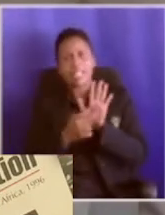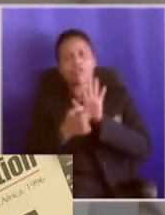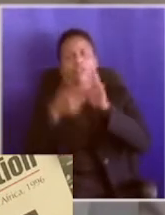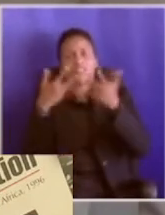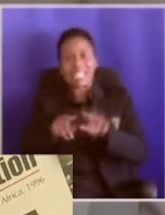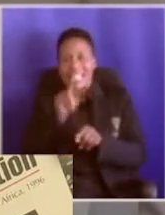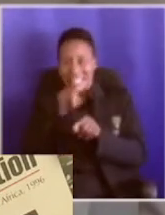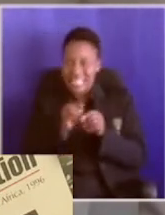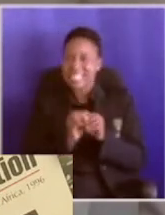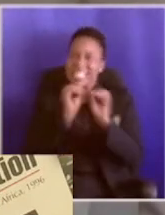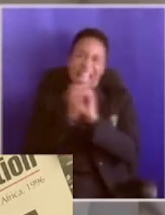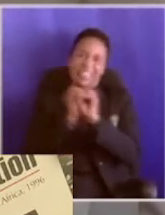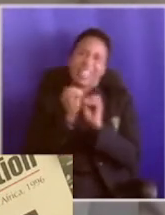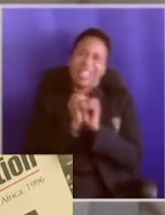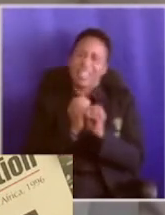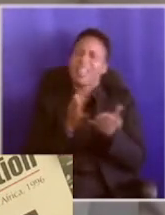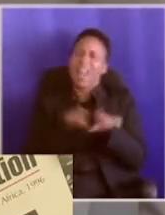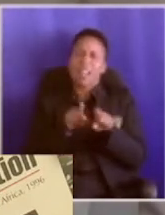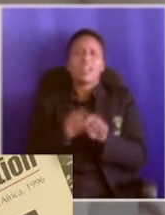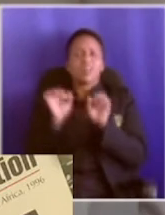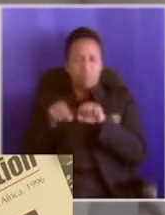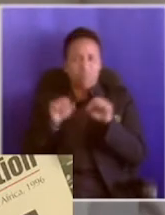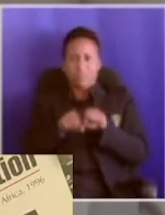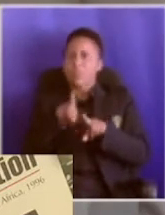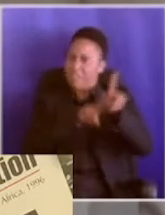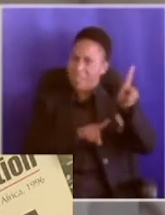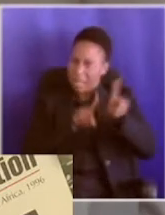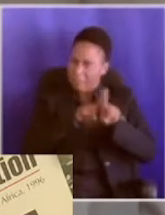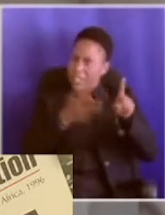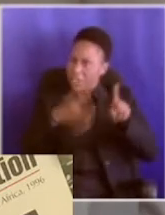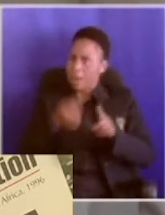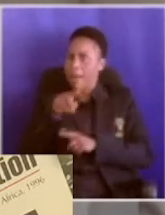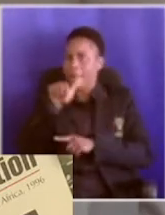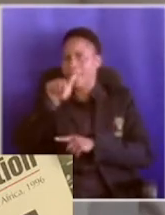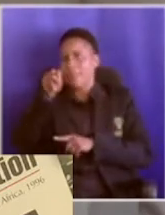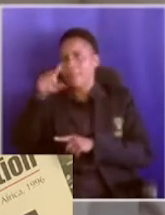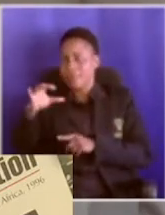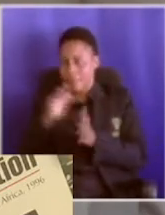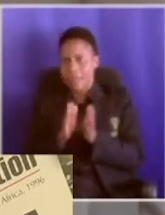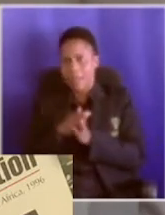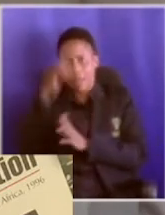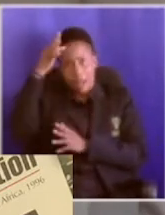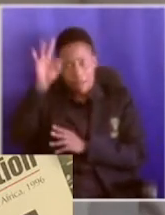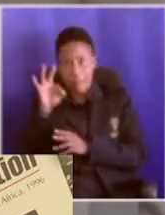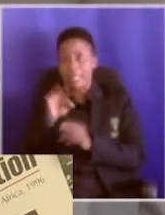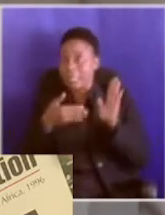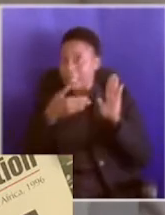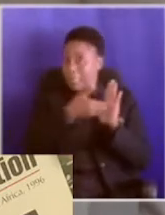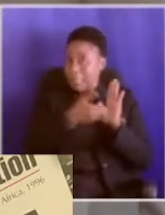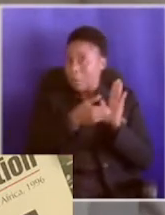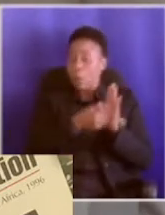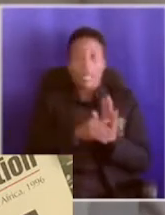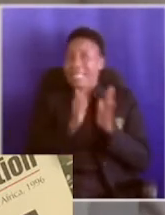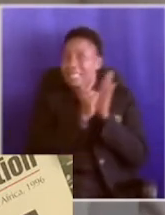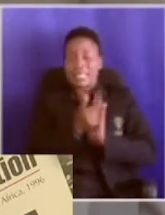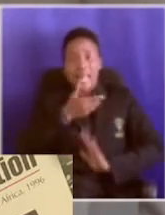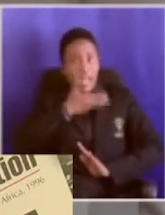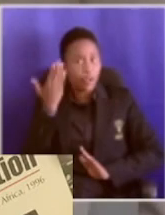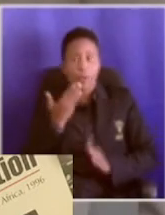less than an admission of outright failure by the ANC government to enact legislation to provide